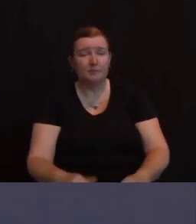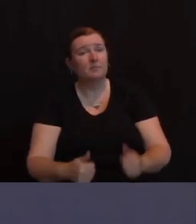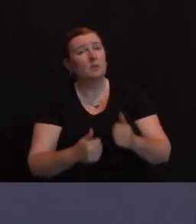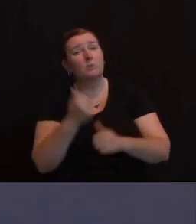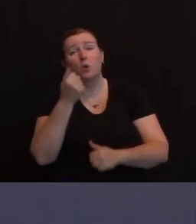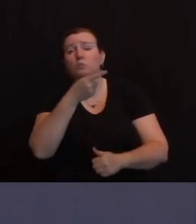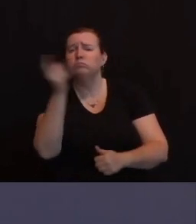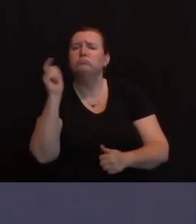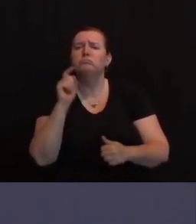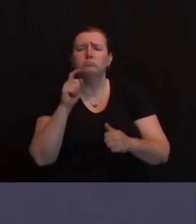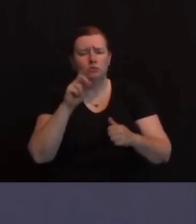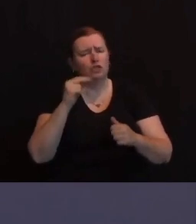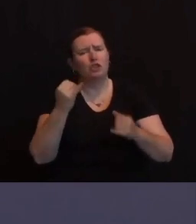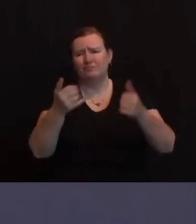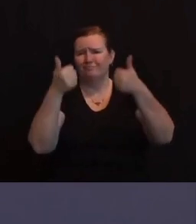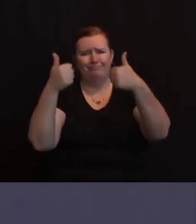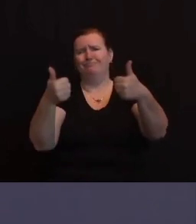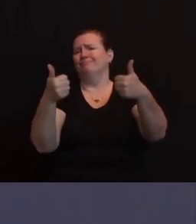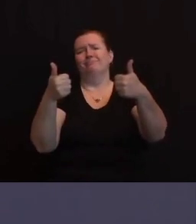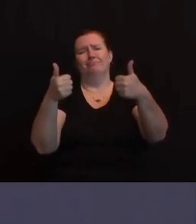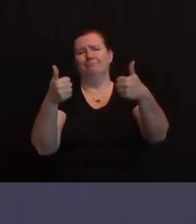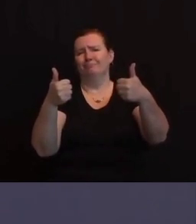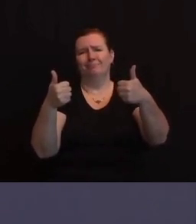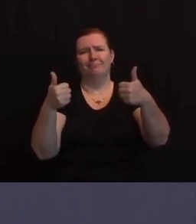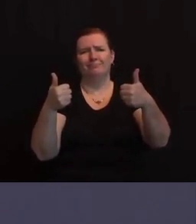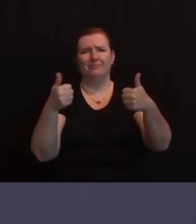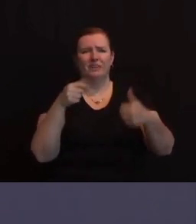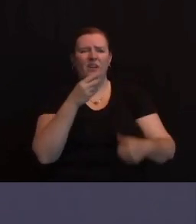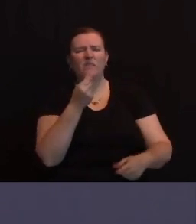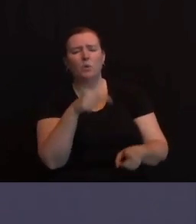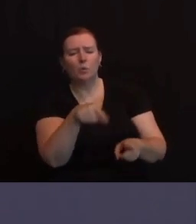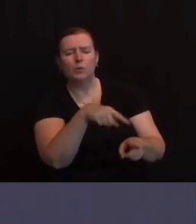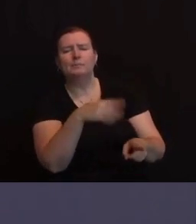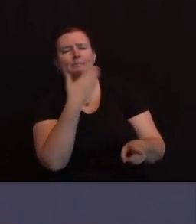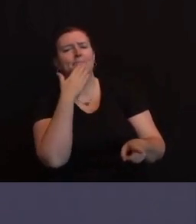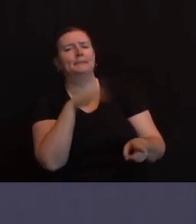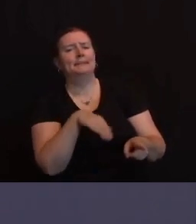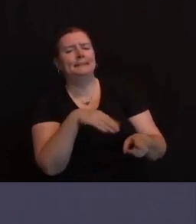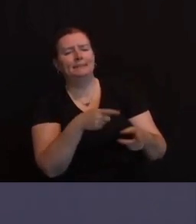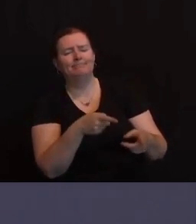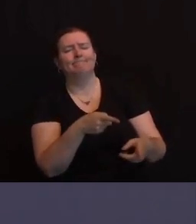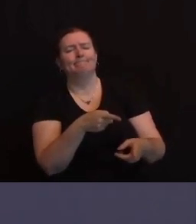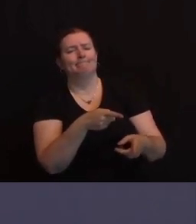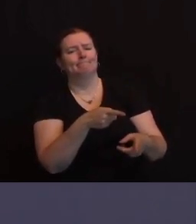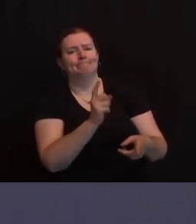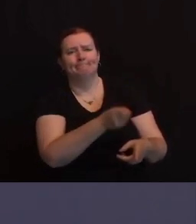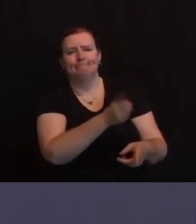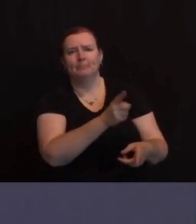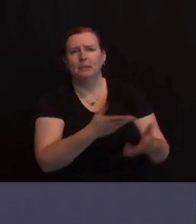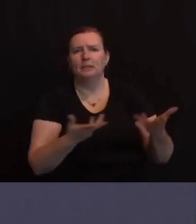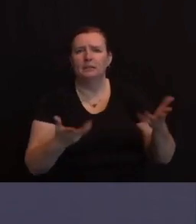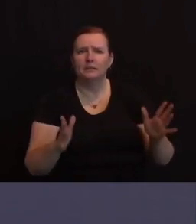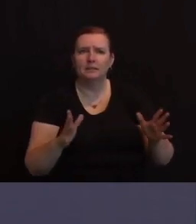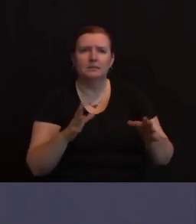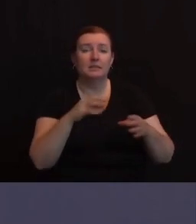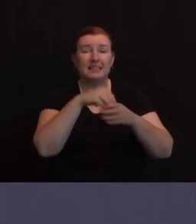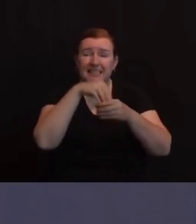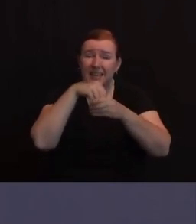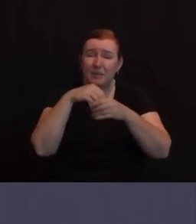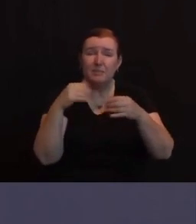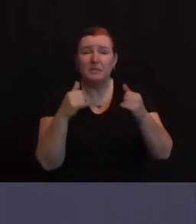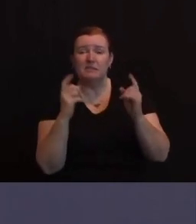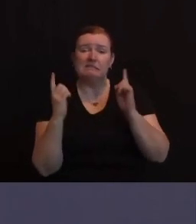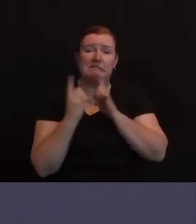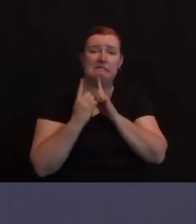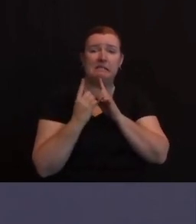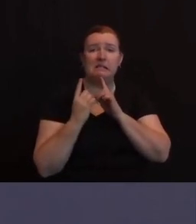got to shake that bad habit out of our system immediately. Indoor gatherings with close proximity, no